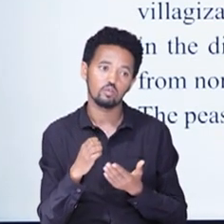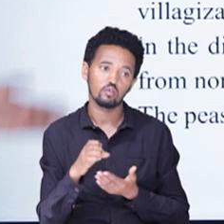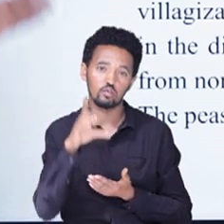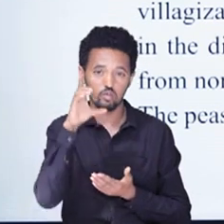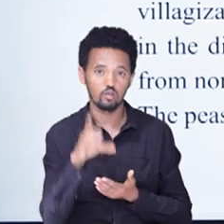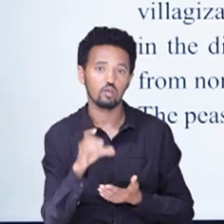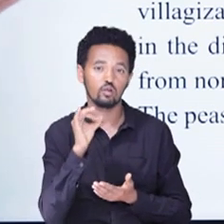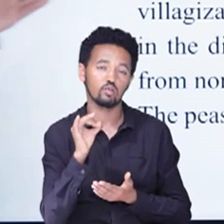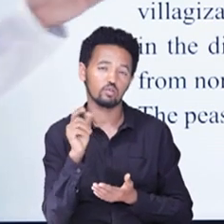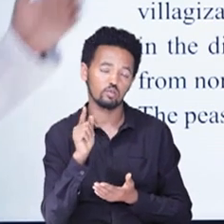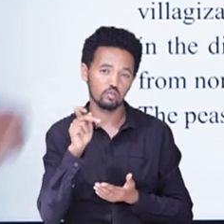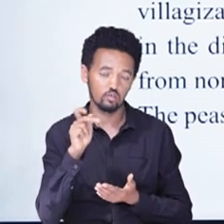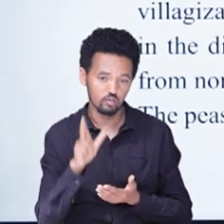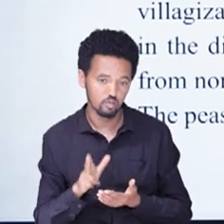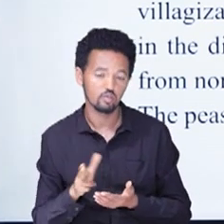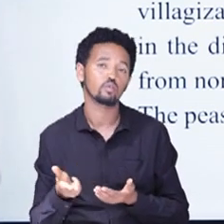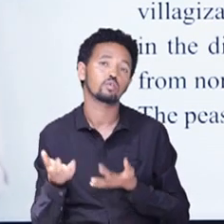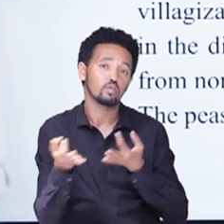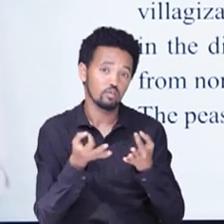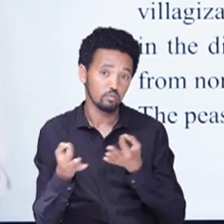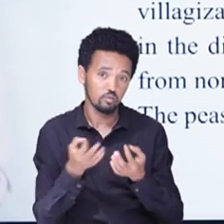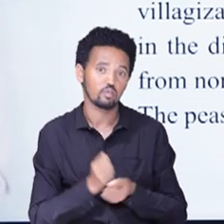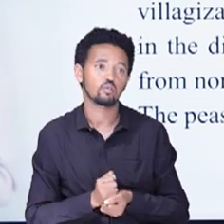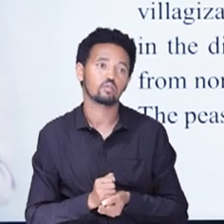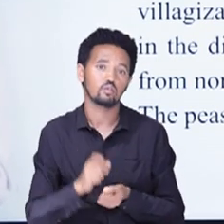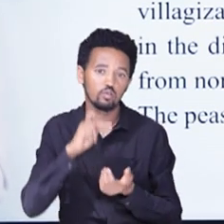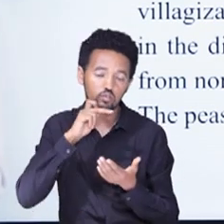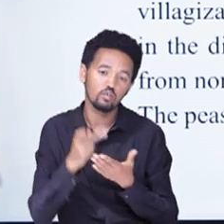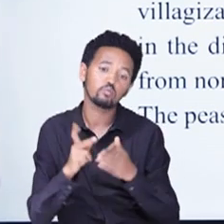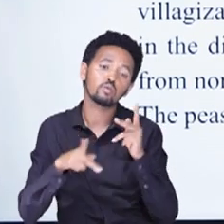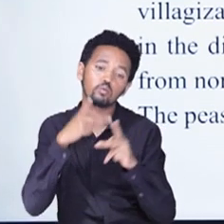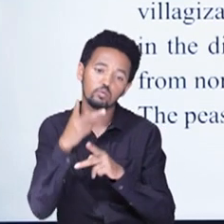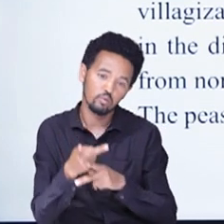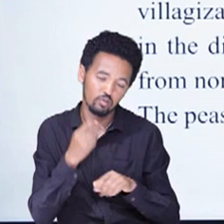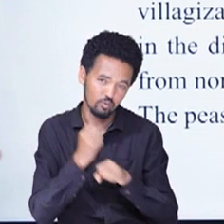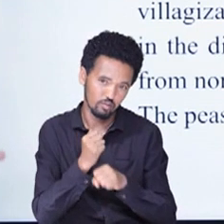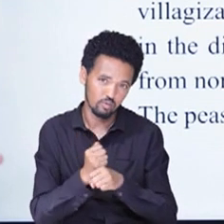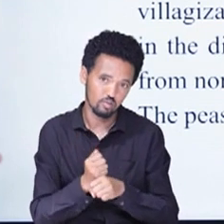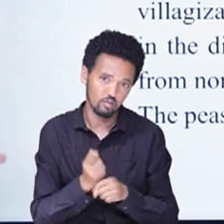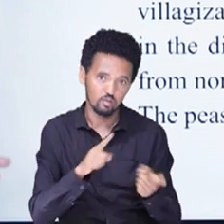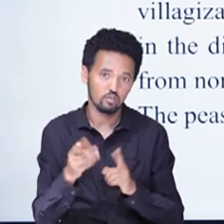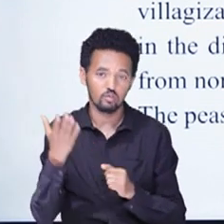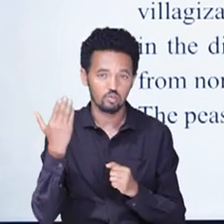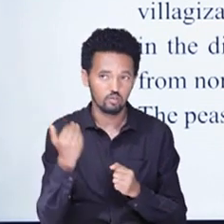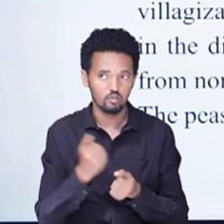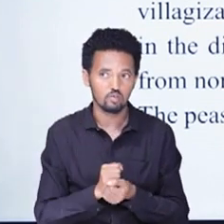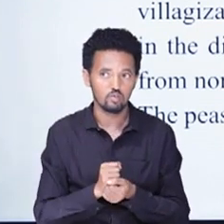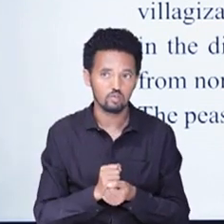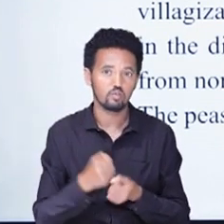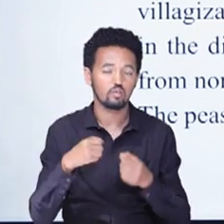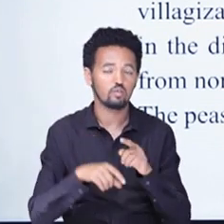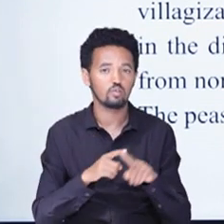famine. Dirk worked resettlement program. Dirk worked resettlement program in